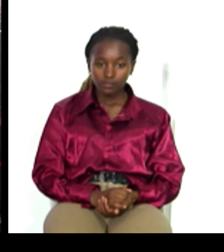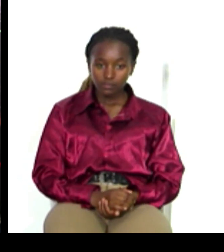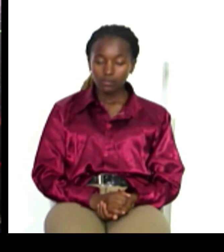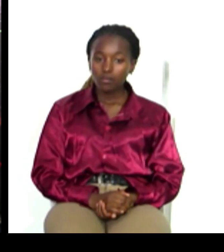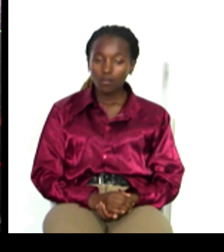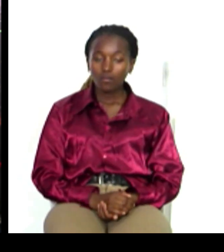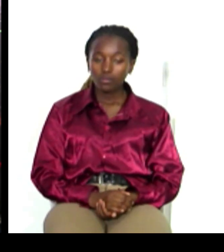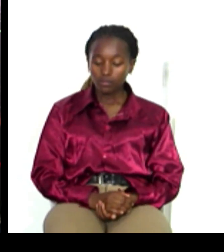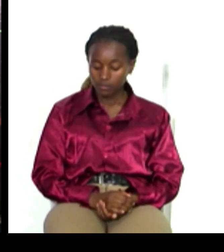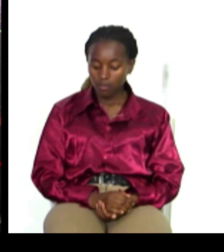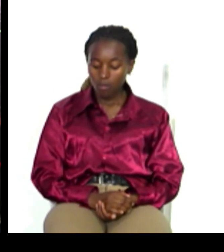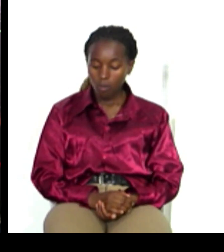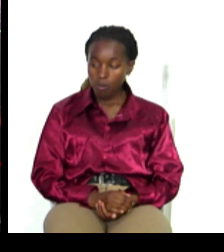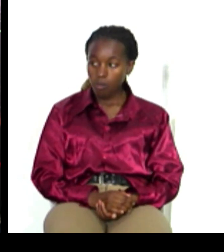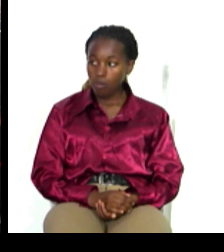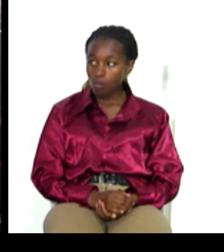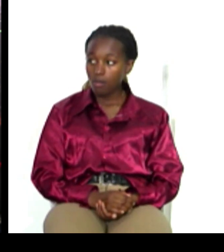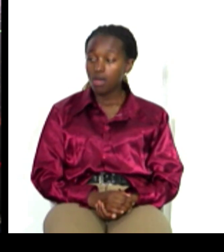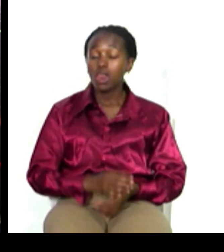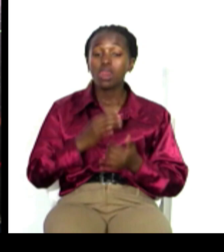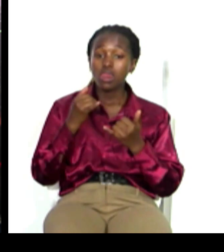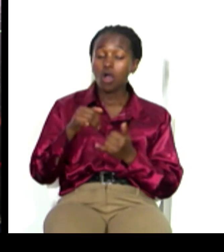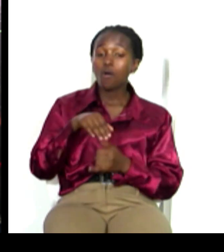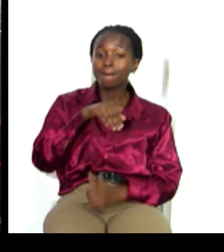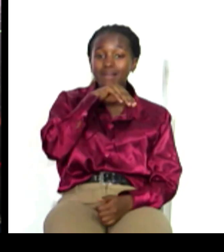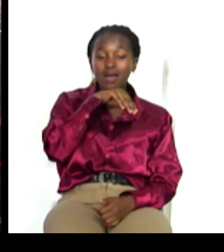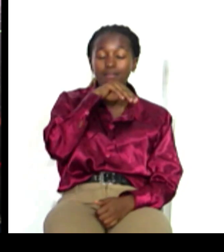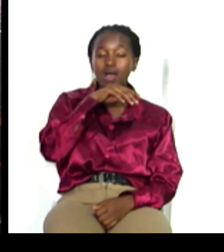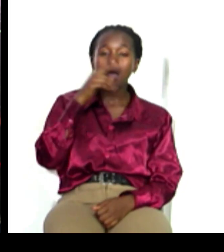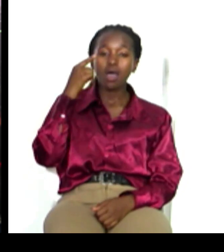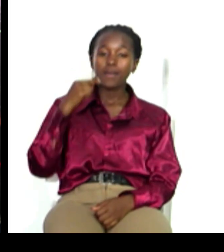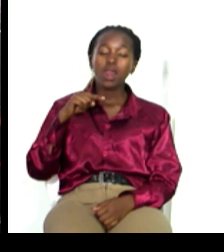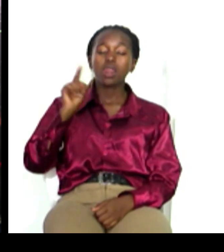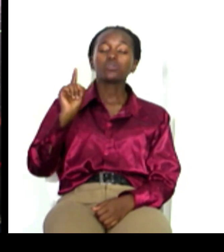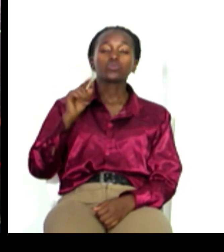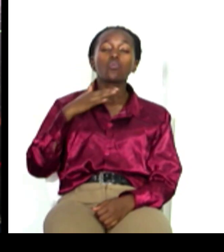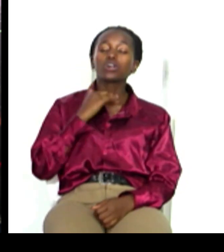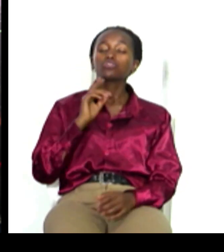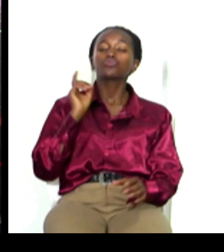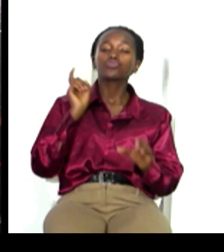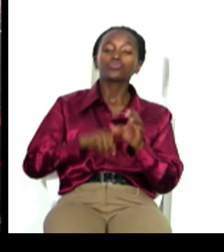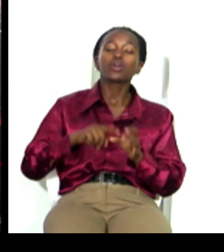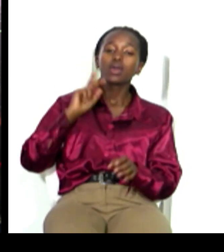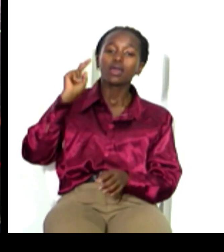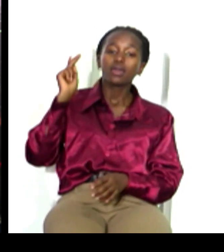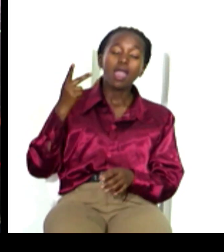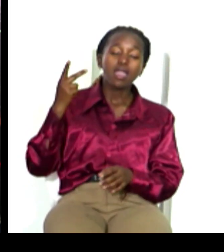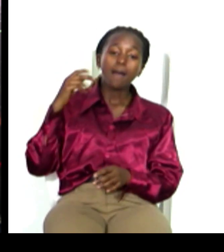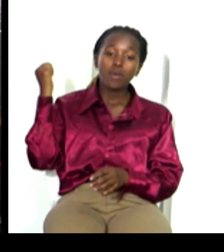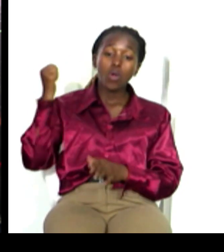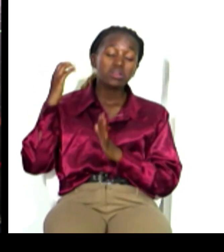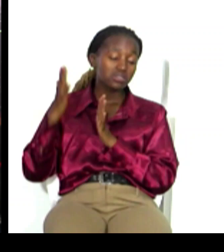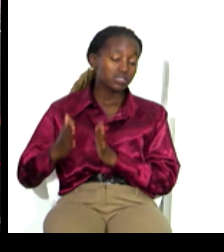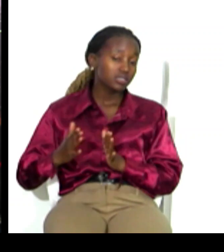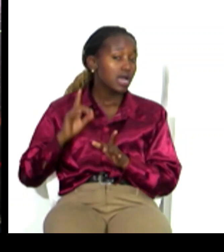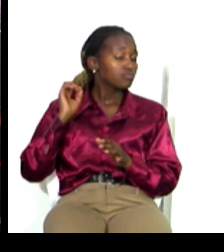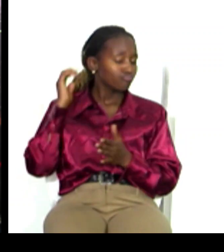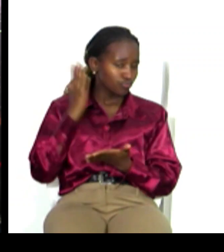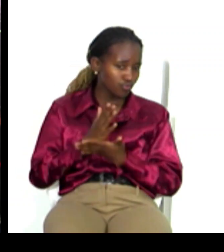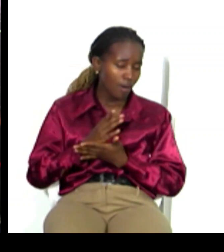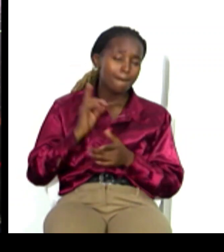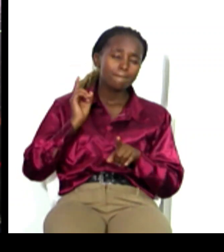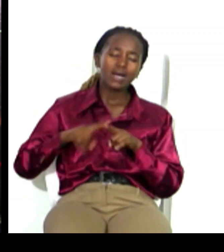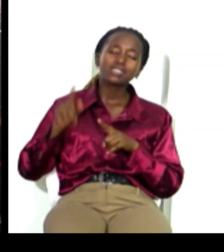that Raila Amolo Odinga declared that anaenda kujitoa kwa active politics. It was a prayer. Was it necessary to